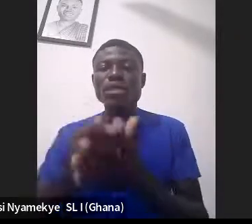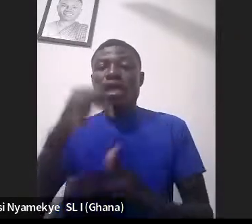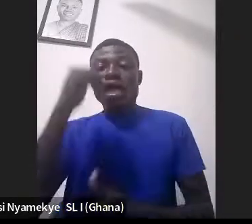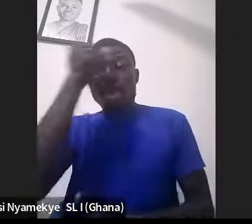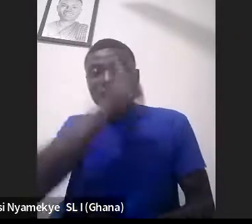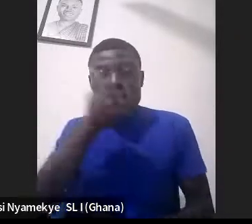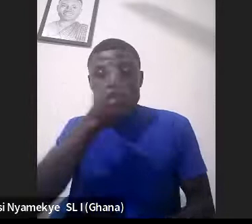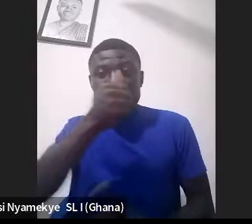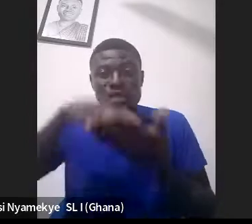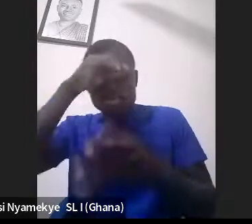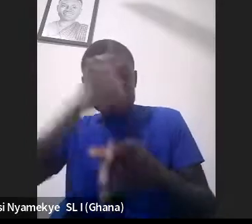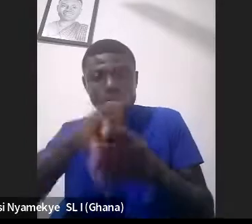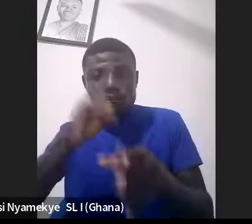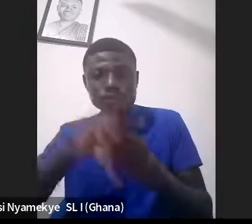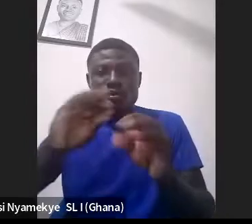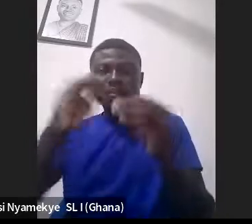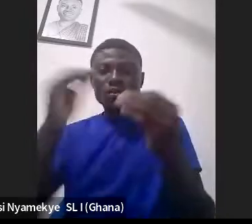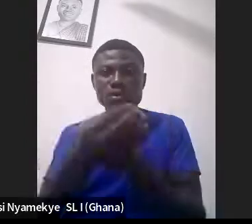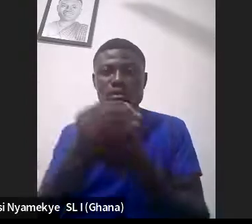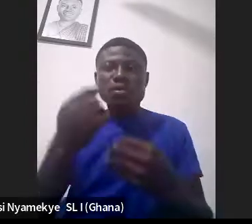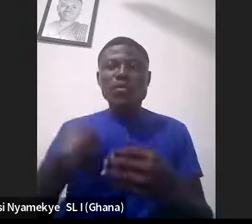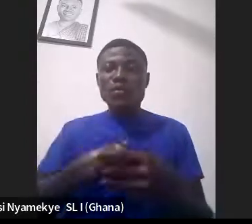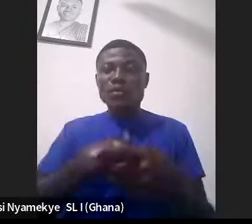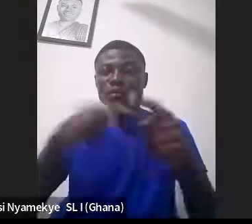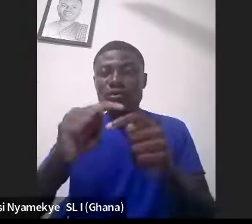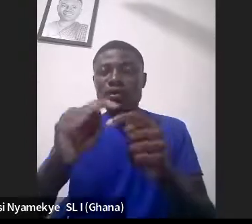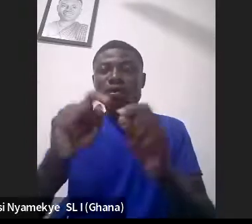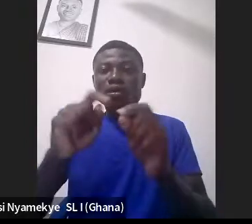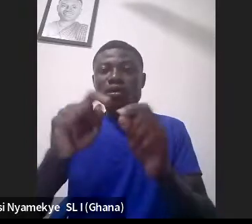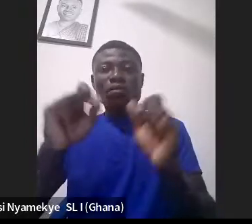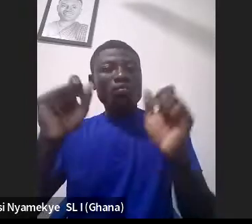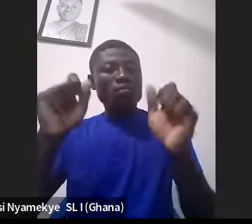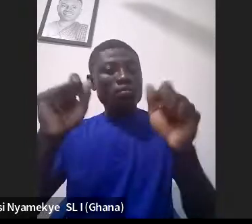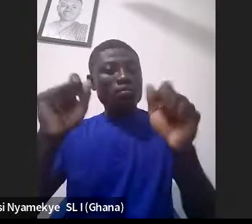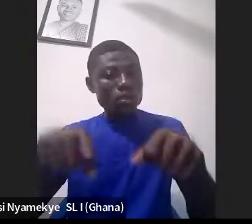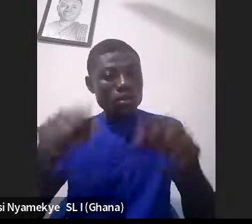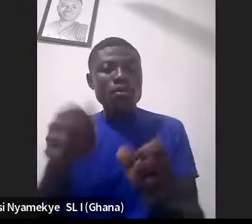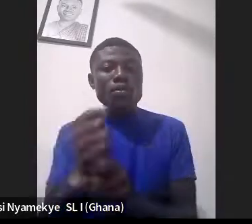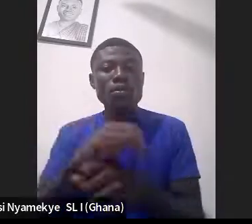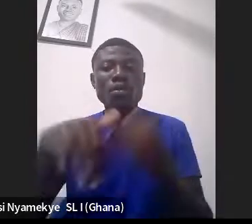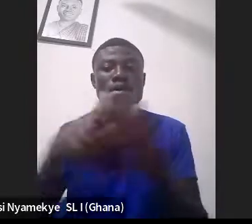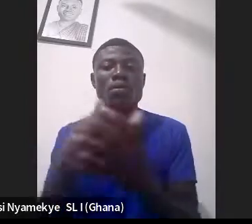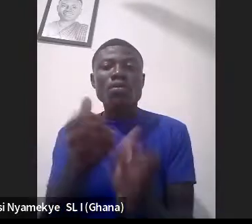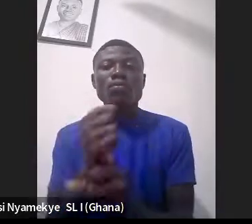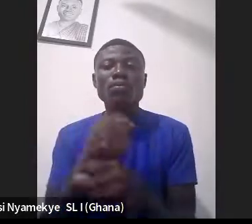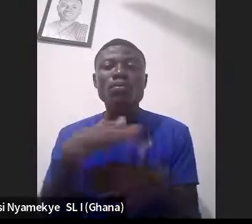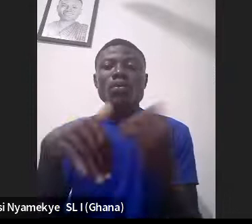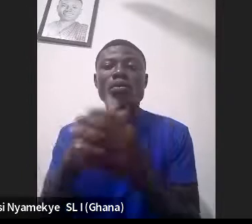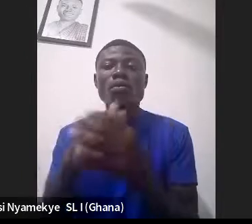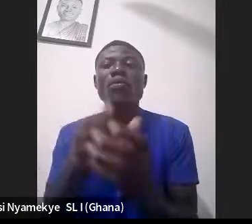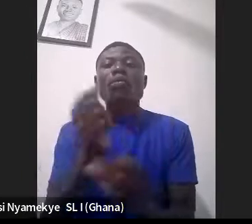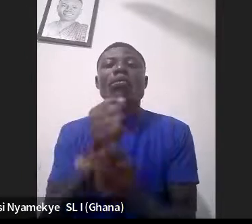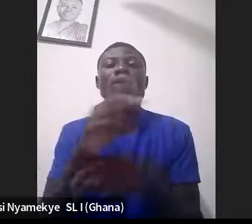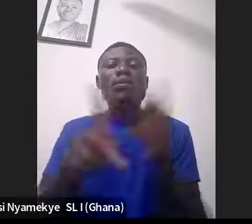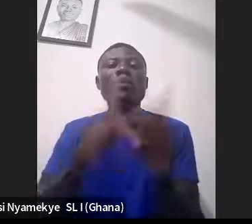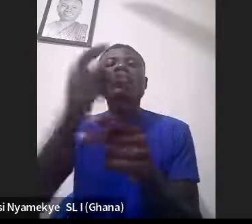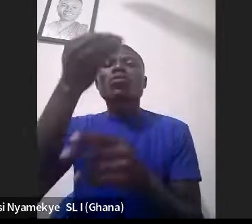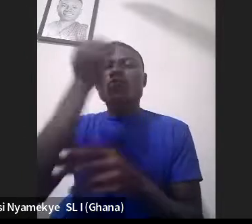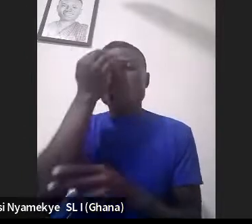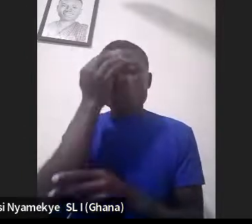Organization. We try as much as possible to bring to the fore and make people aware